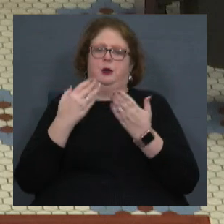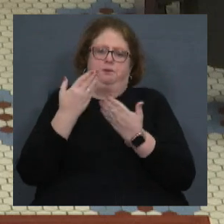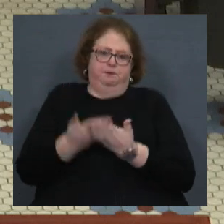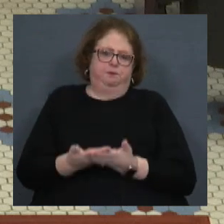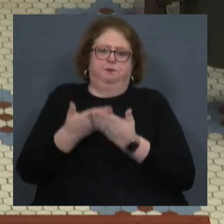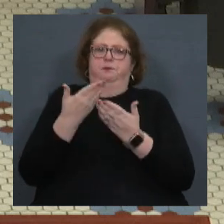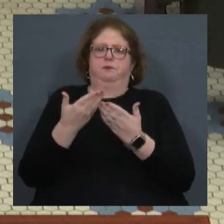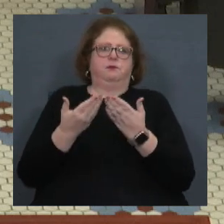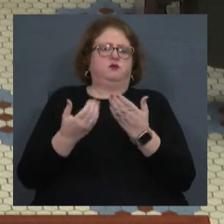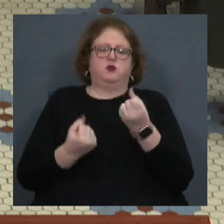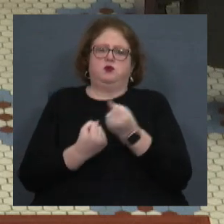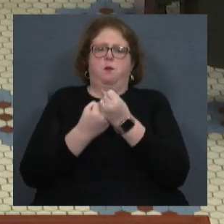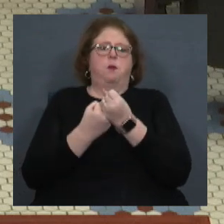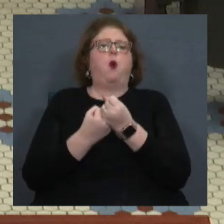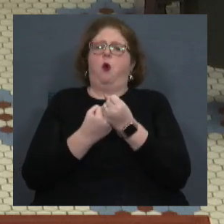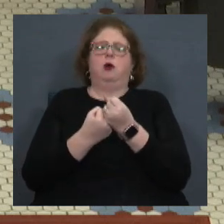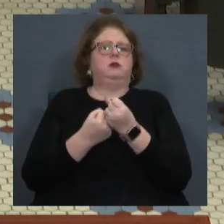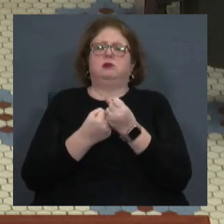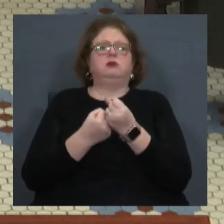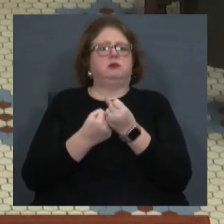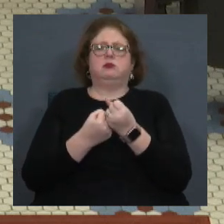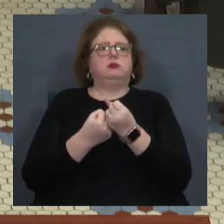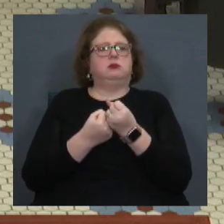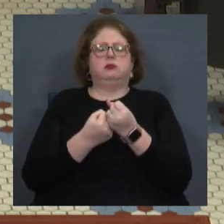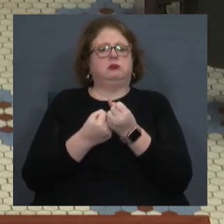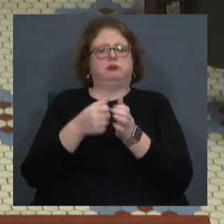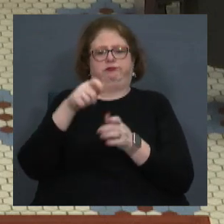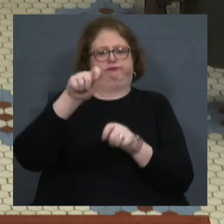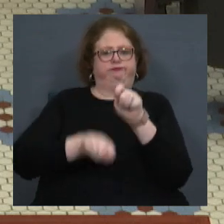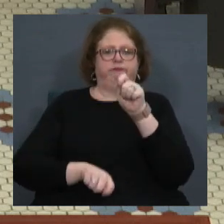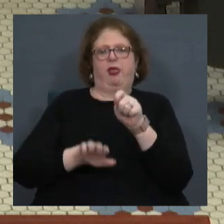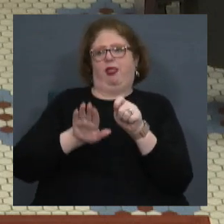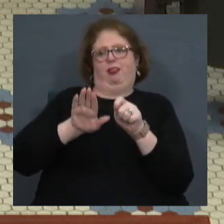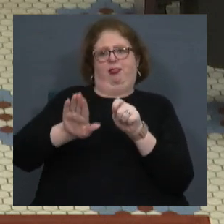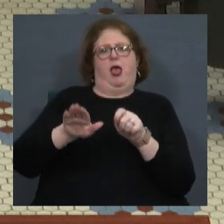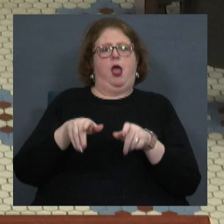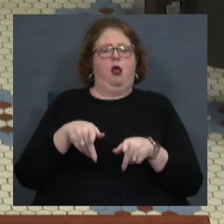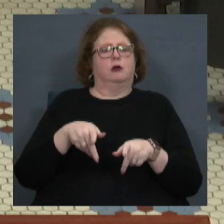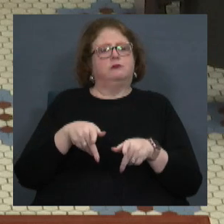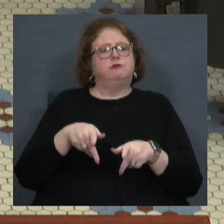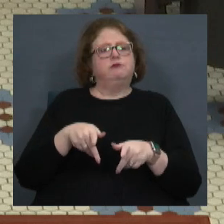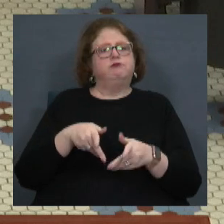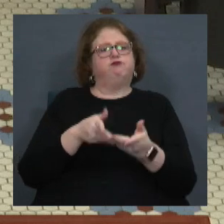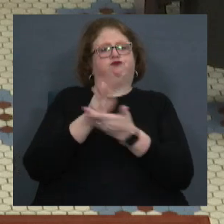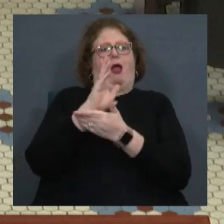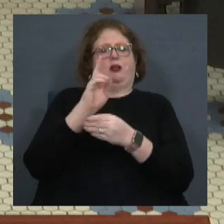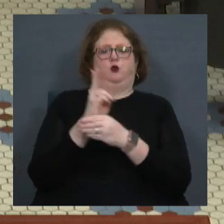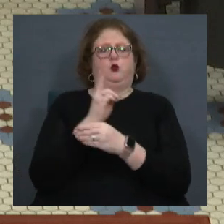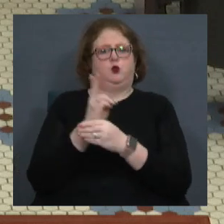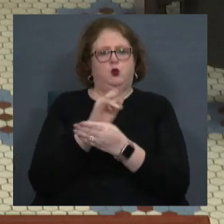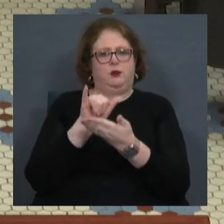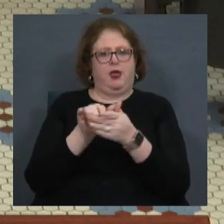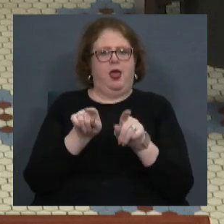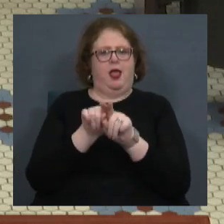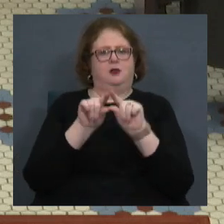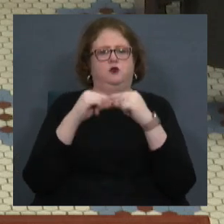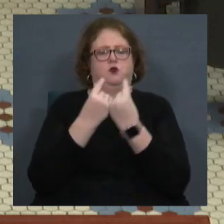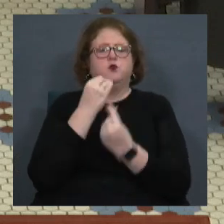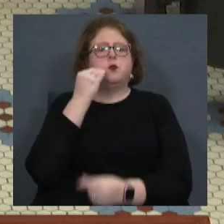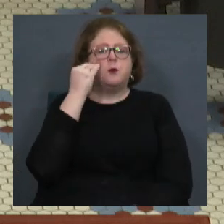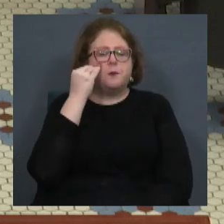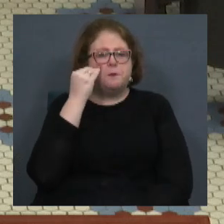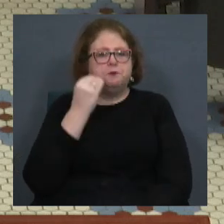evidence pertaining to one of the factors, as I just mentioned. We do not think that the city